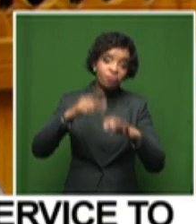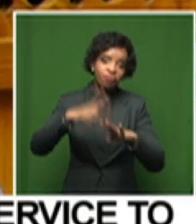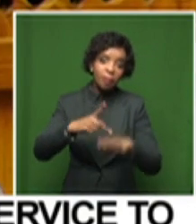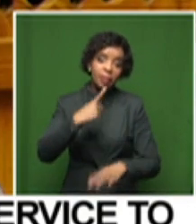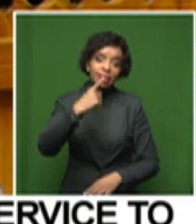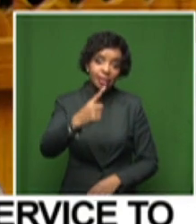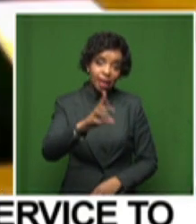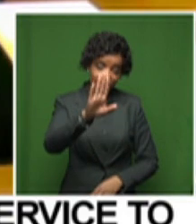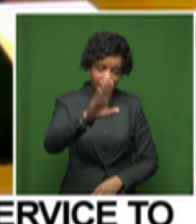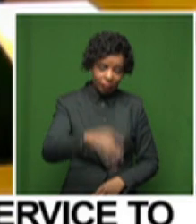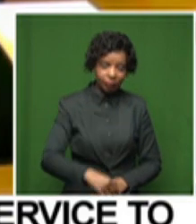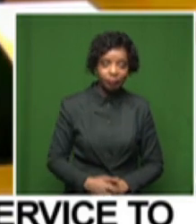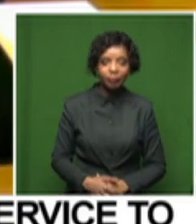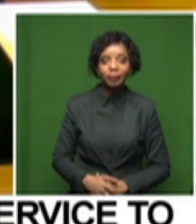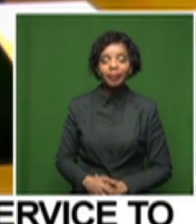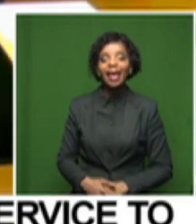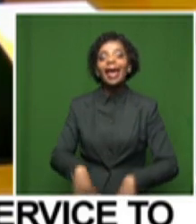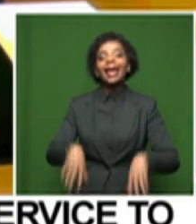let me repeat.